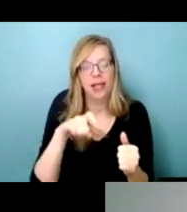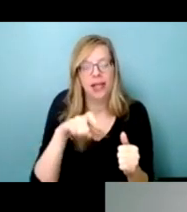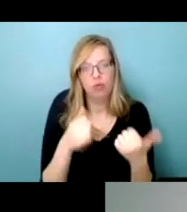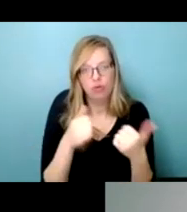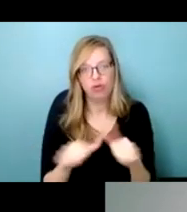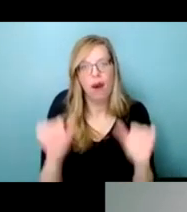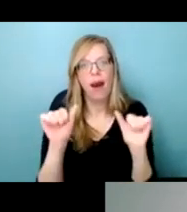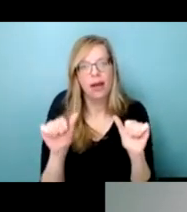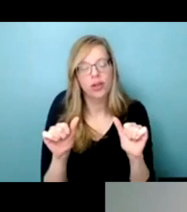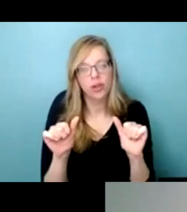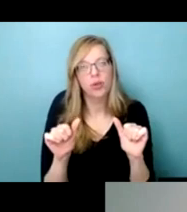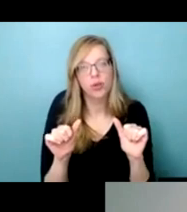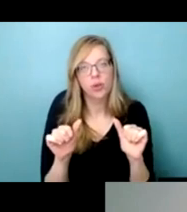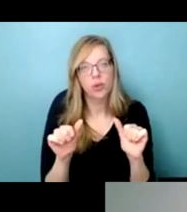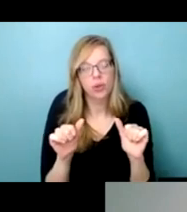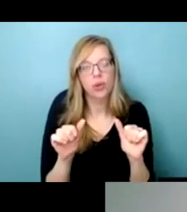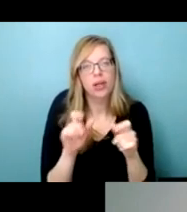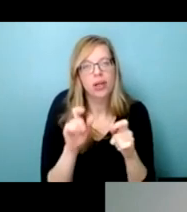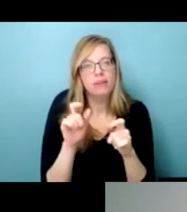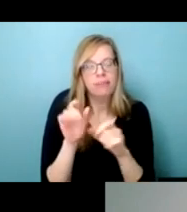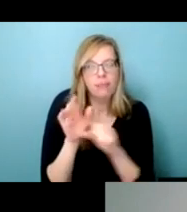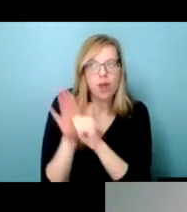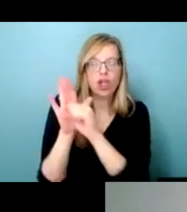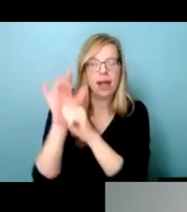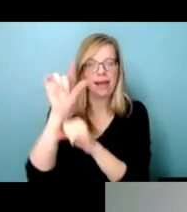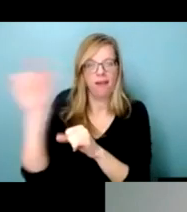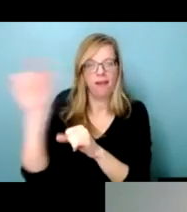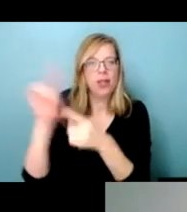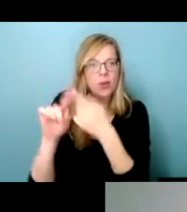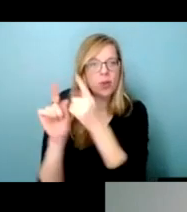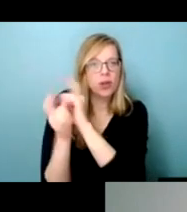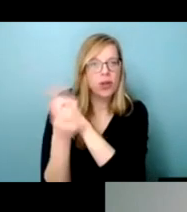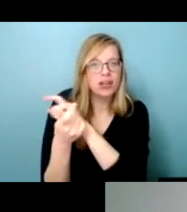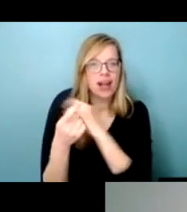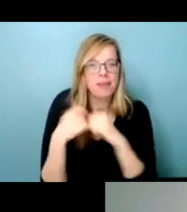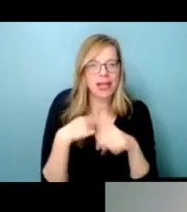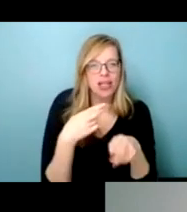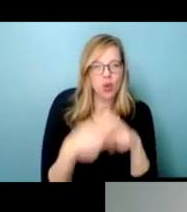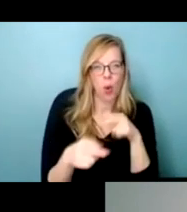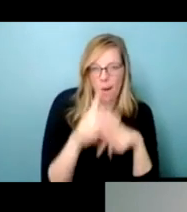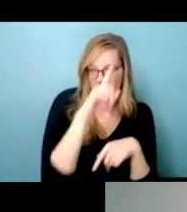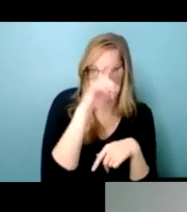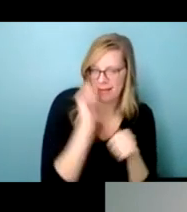this government to change the way they fund. So I'll keep it short because it's after 10.